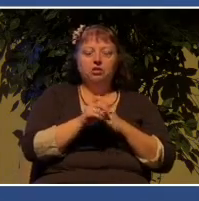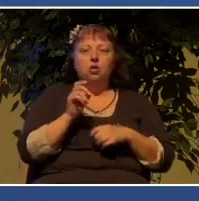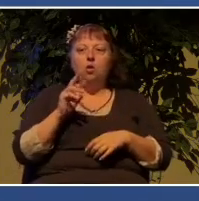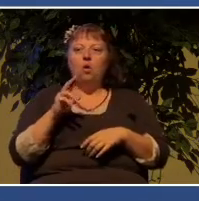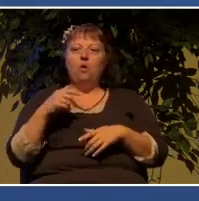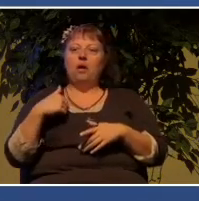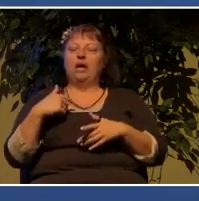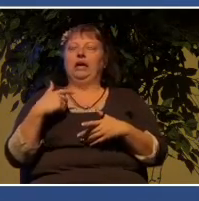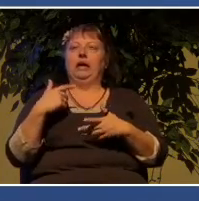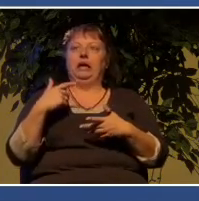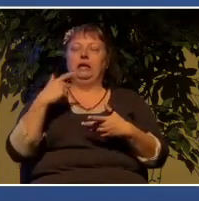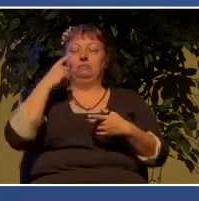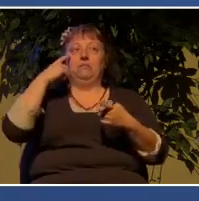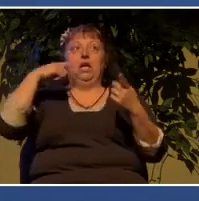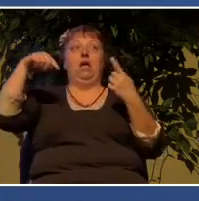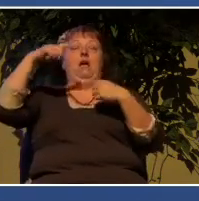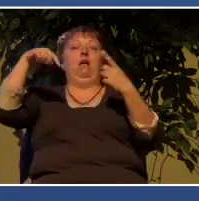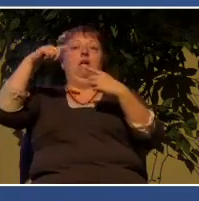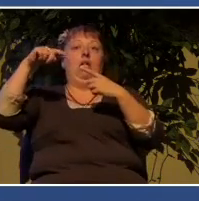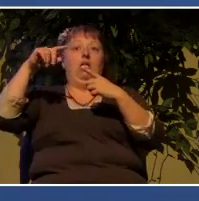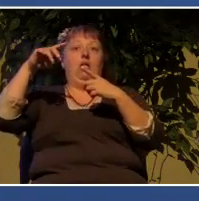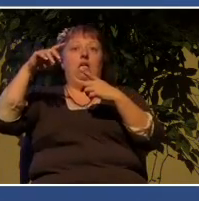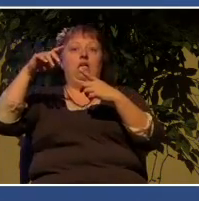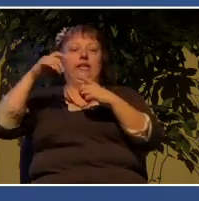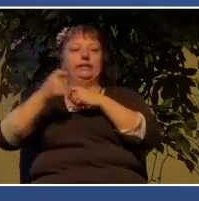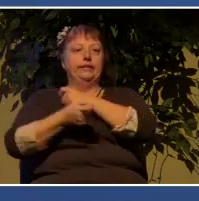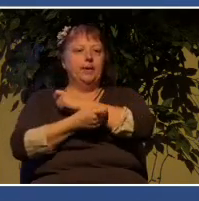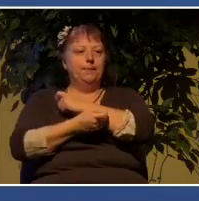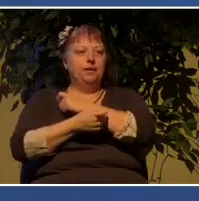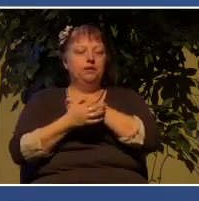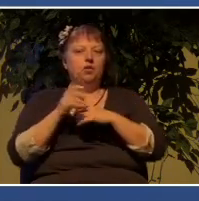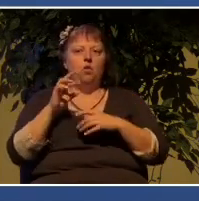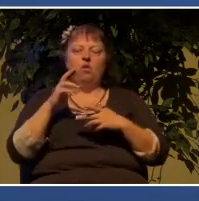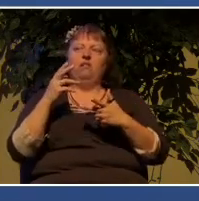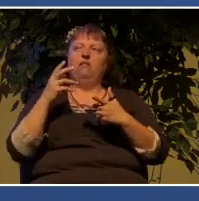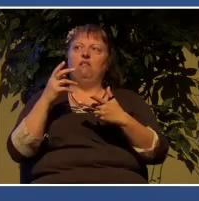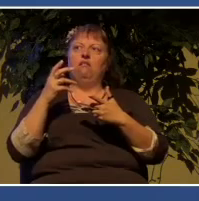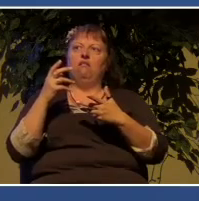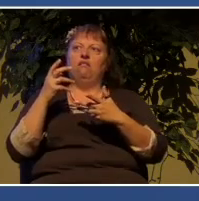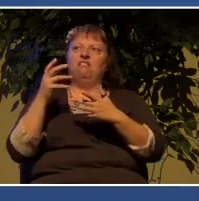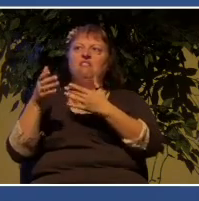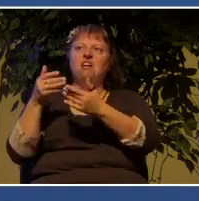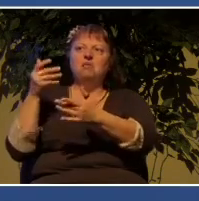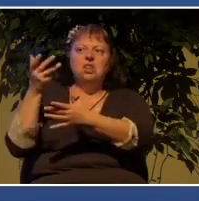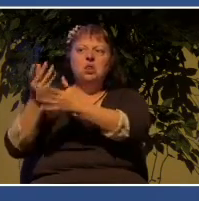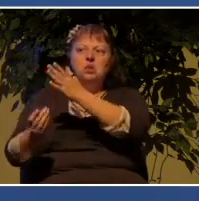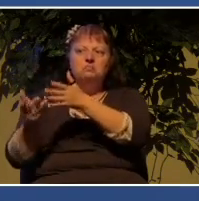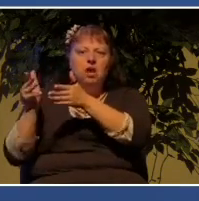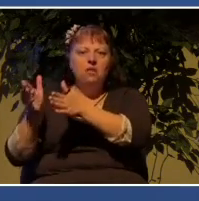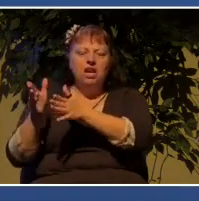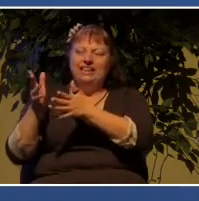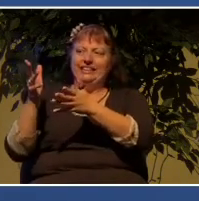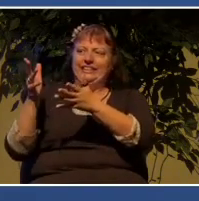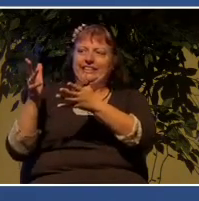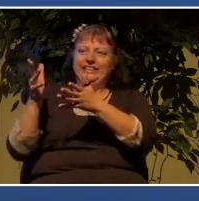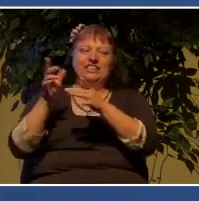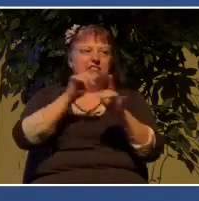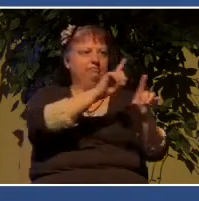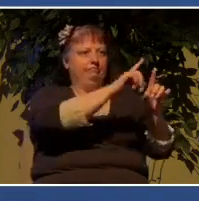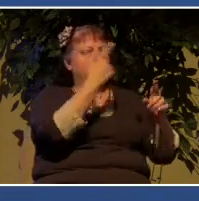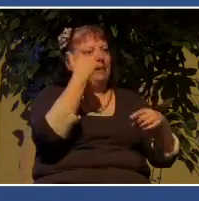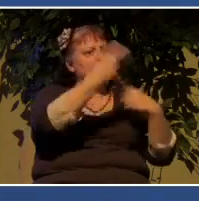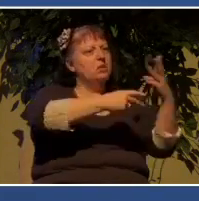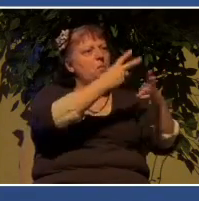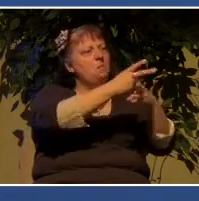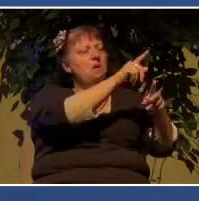out, or I'm tempted to lose my way because we live in a world with many different agendas and